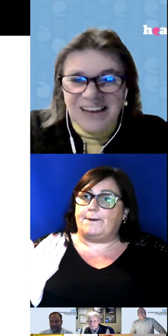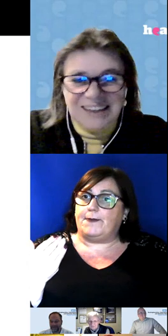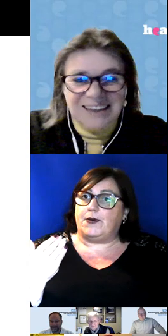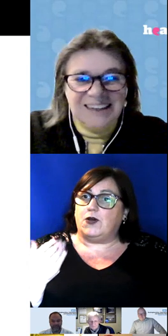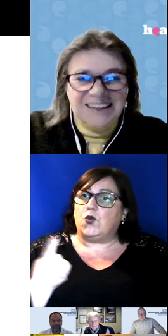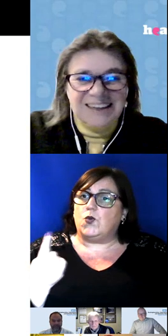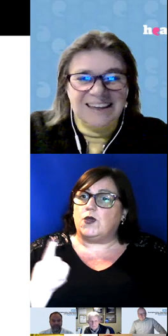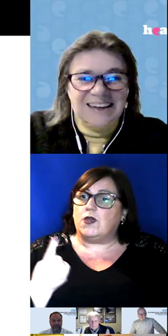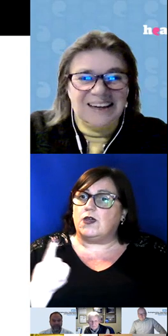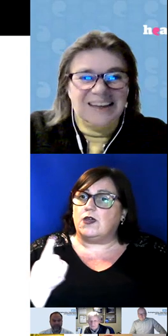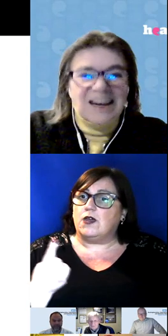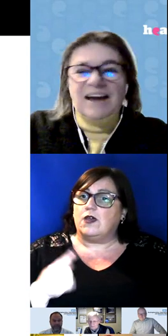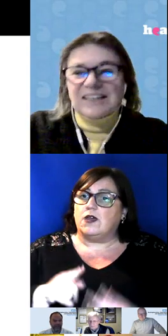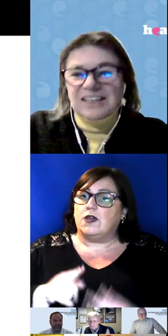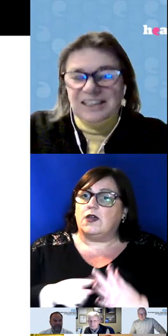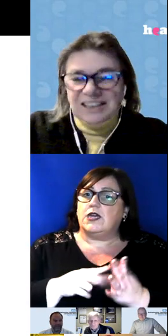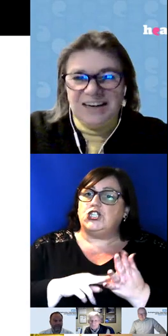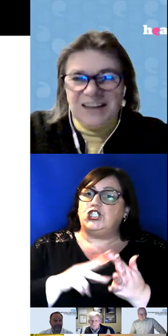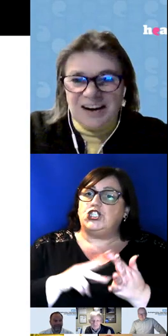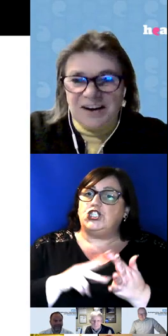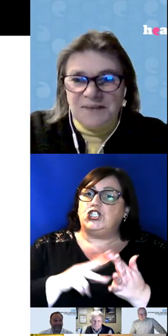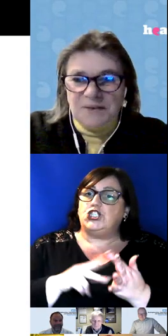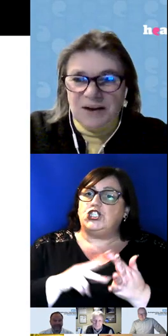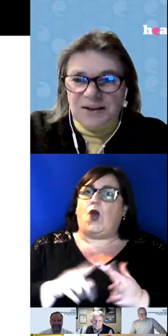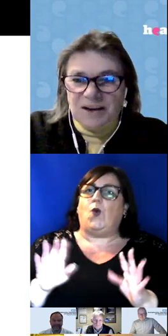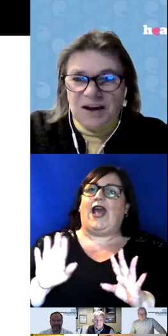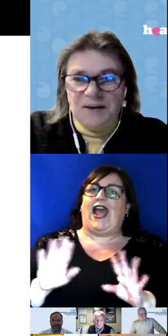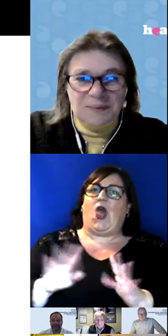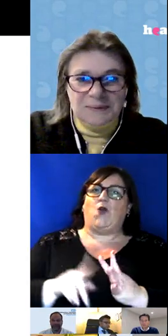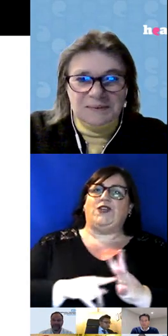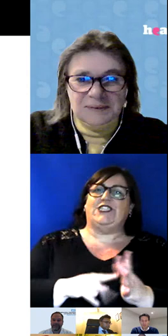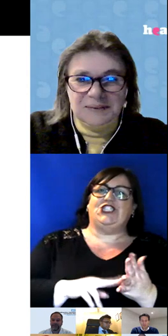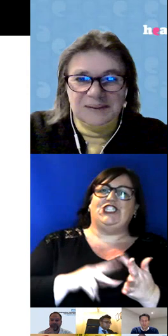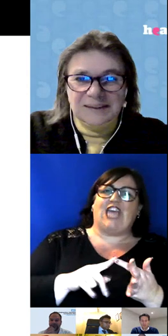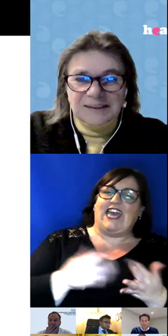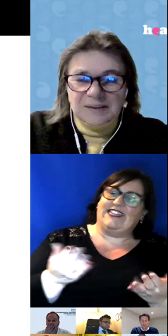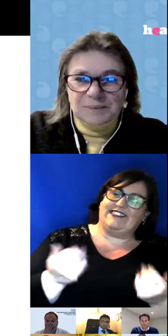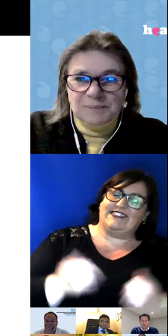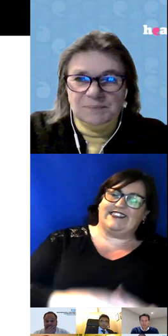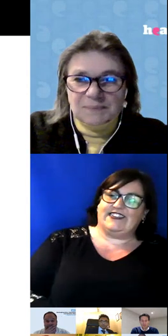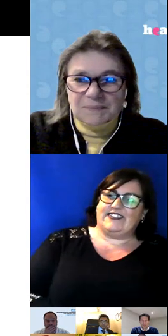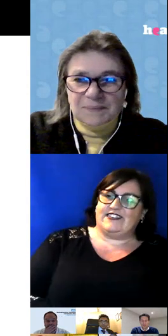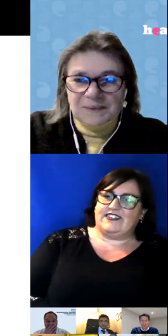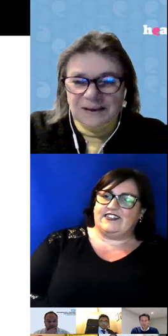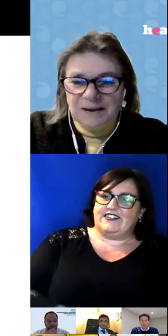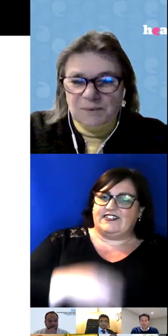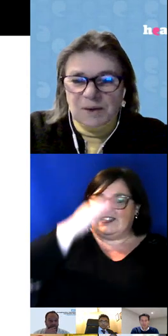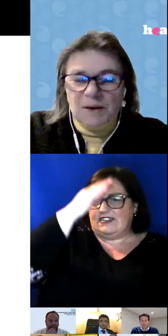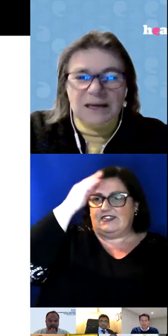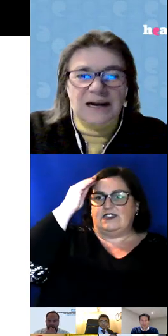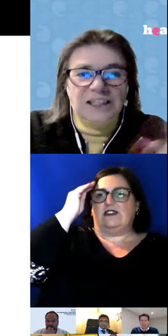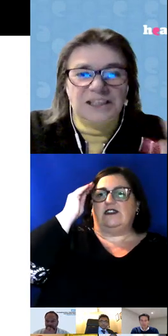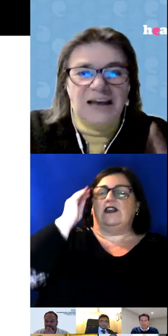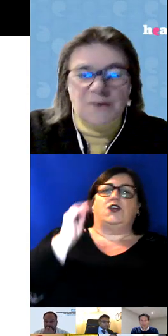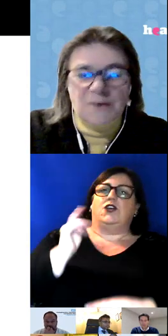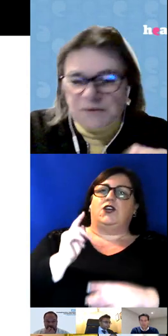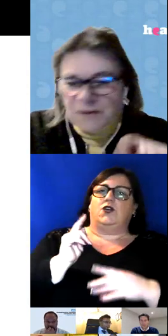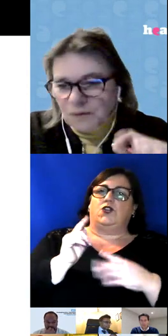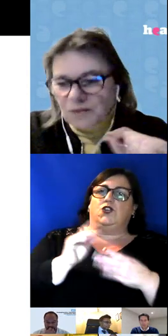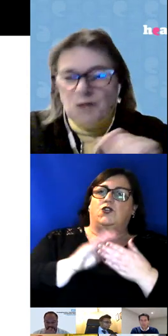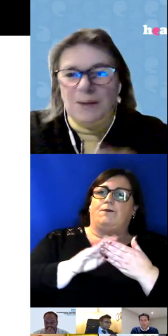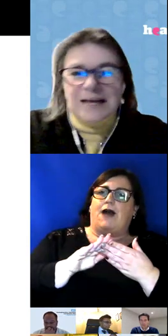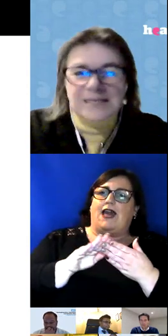who's that? Jane. Mine was okay, Jane Hannah, if you'd like to go. Yeah, not with my HOSC hat on. Sorry, another hat. Can I just say